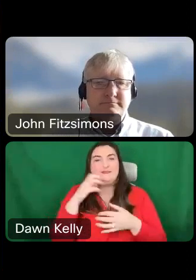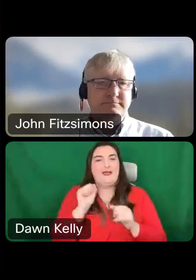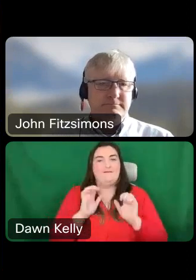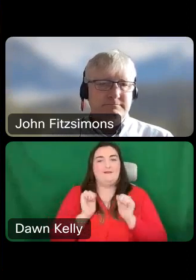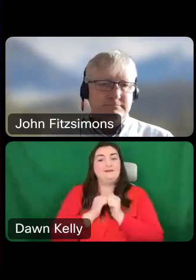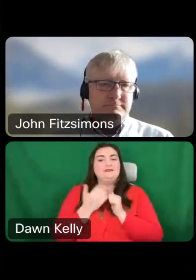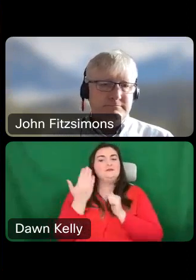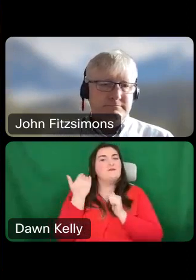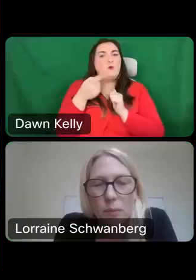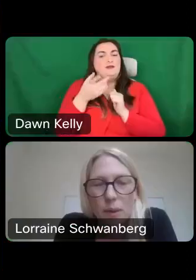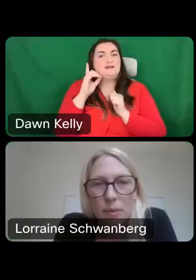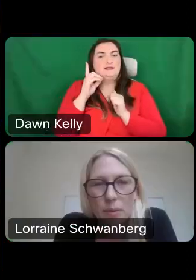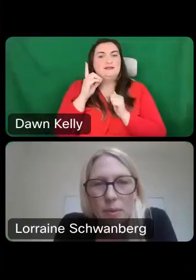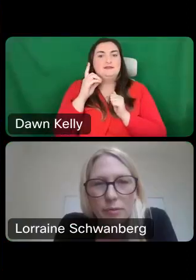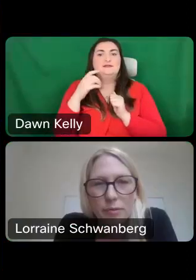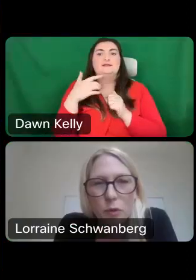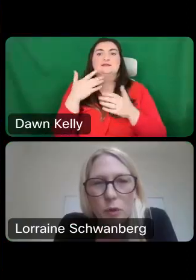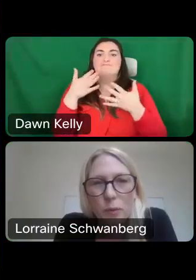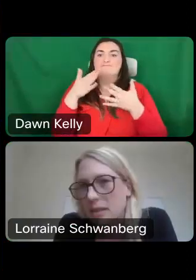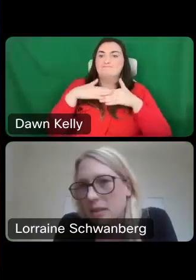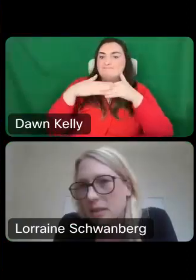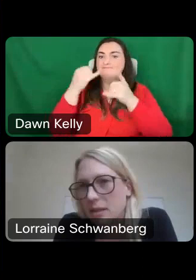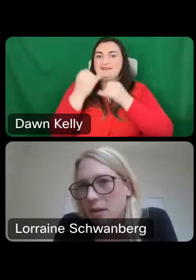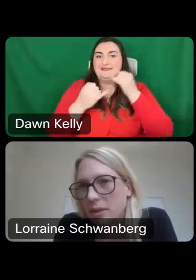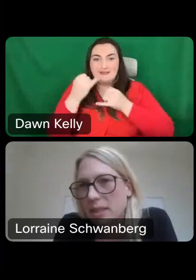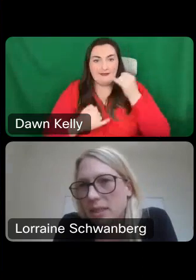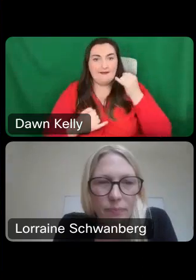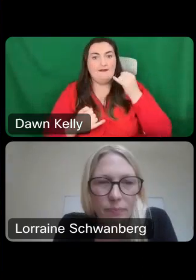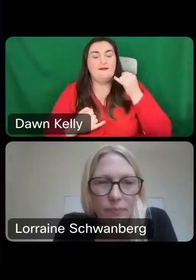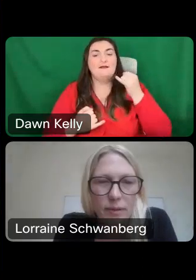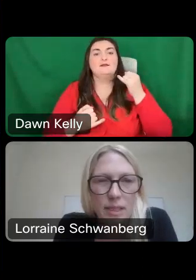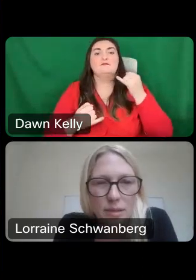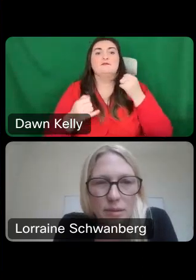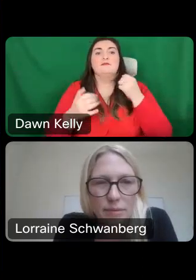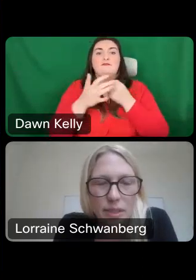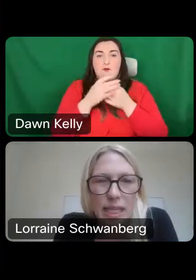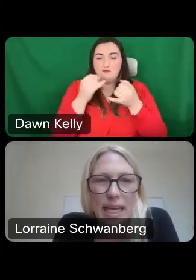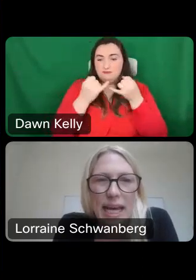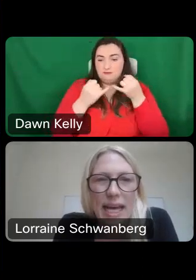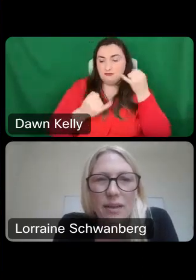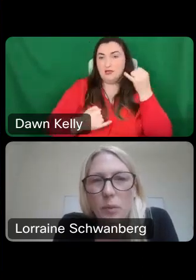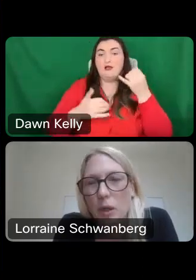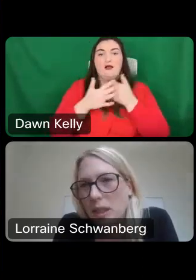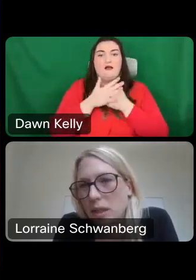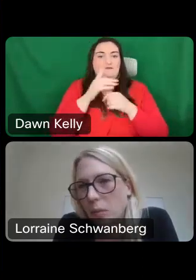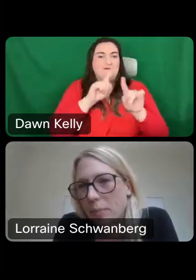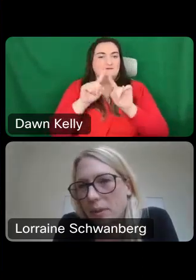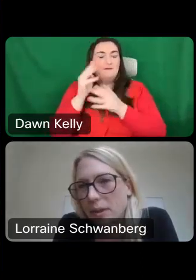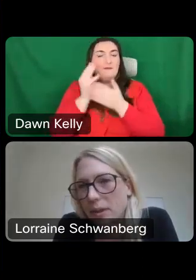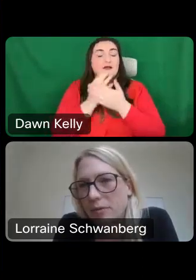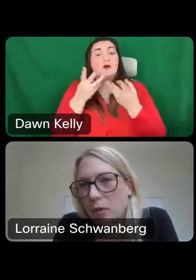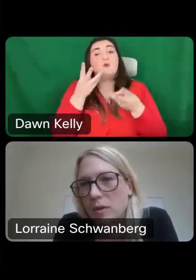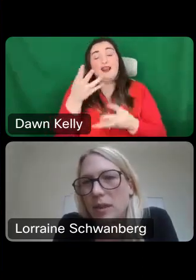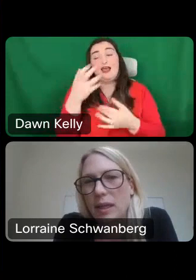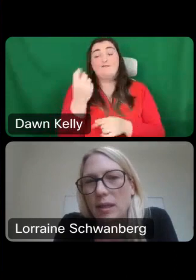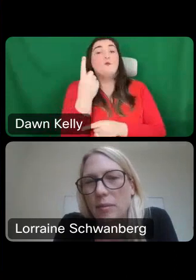before where we went into the Act in a lot more detail as to the kind of intricate details of it, and we will be hosting